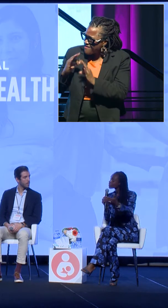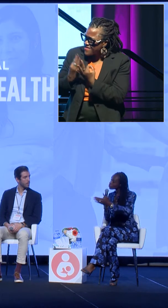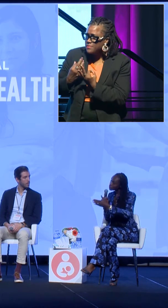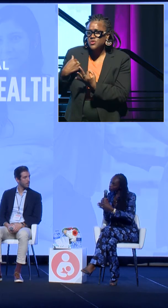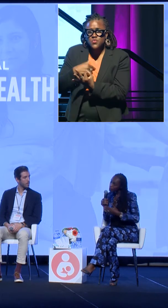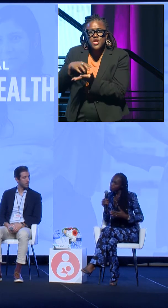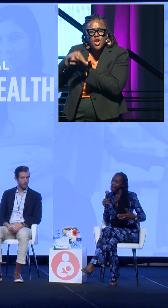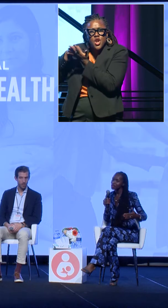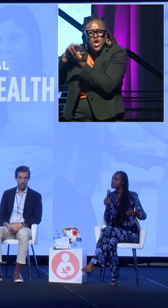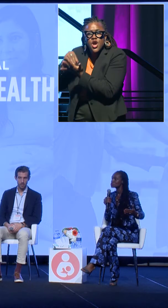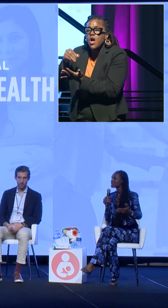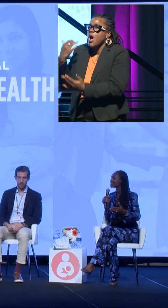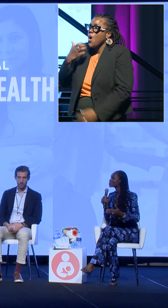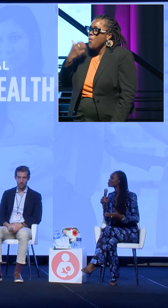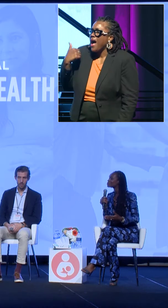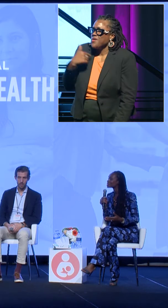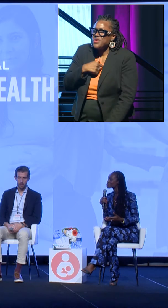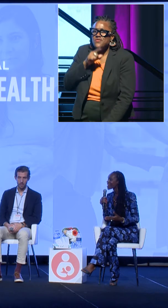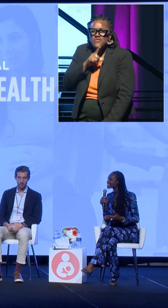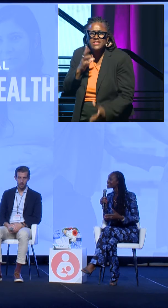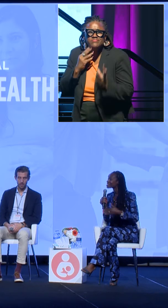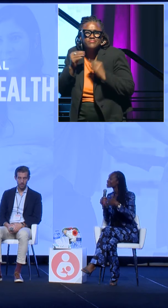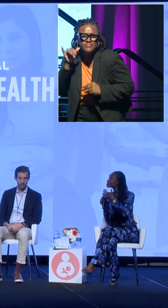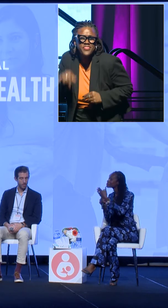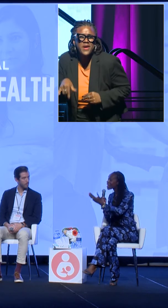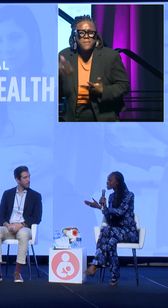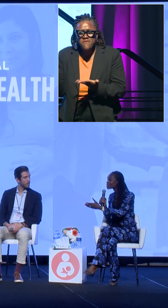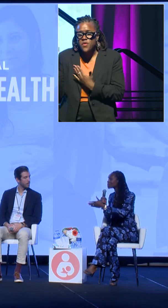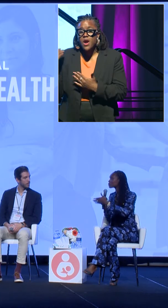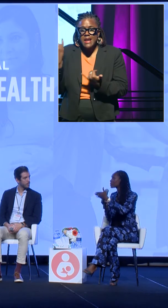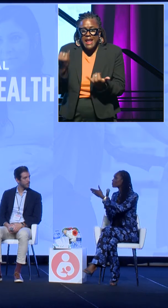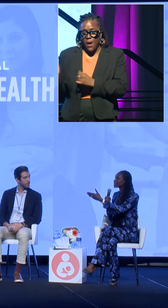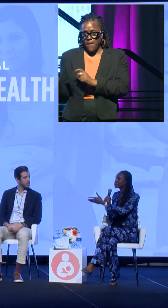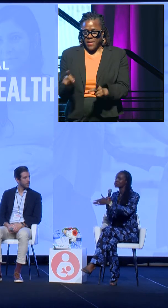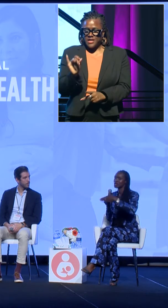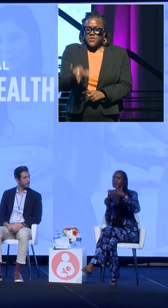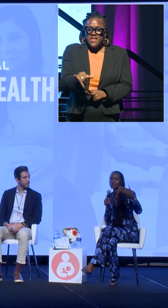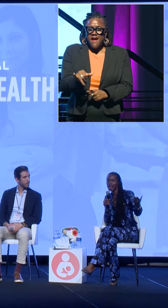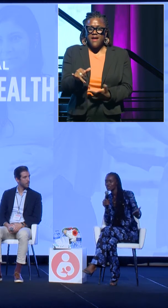Sometimes we find our way coming back to it through doula practice, or coming back to it through